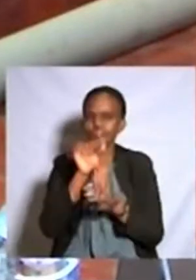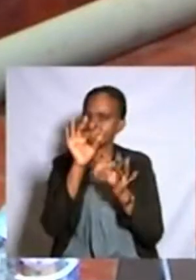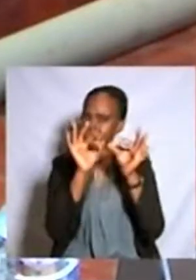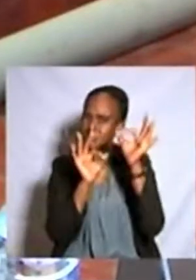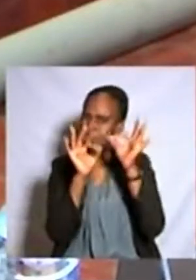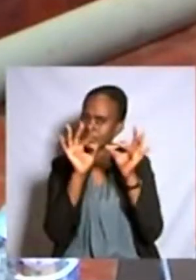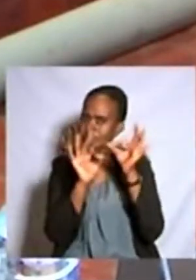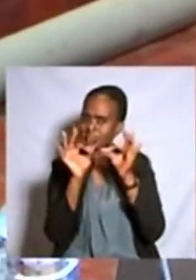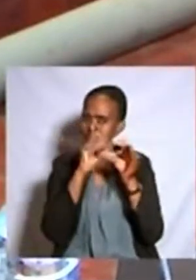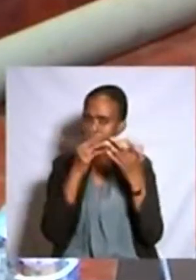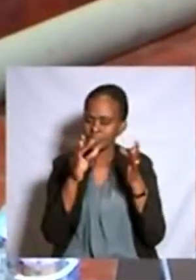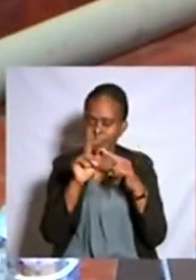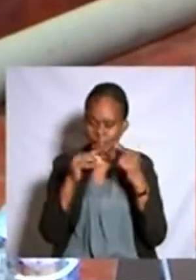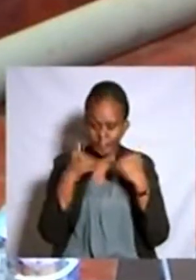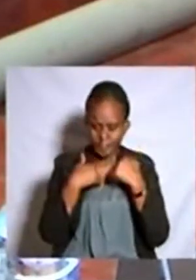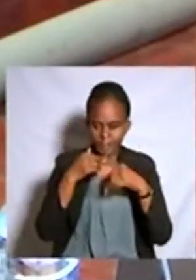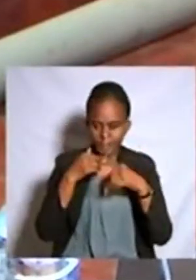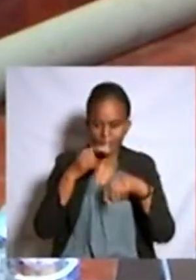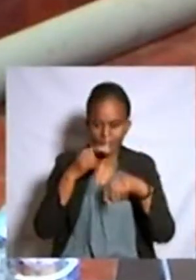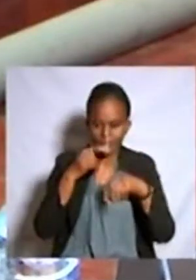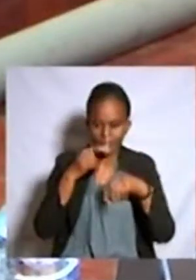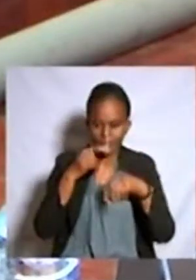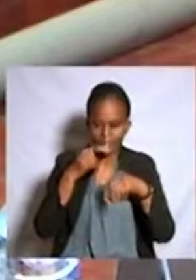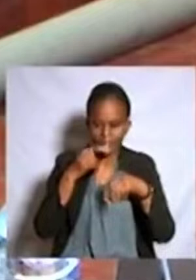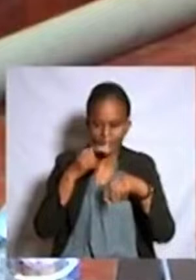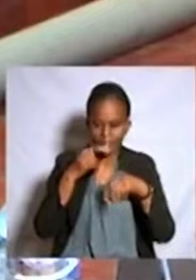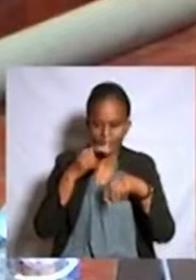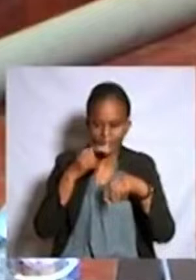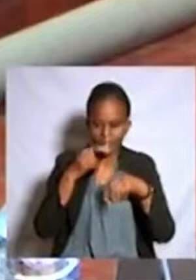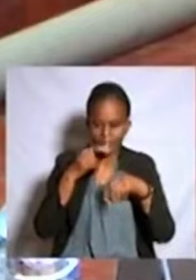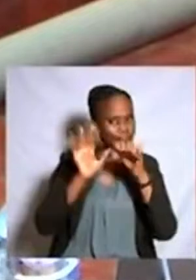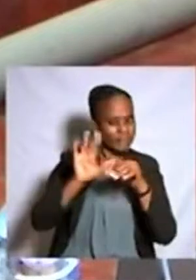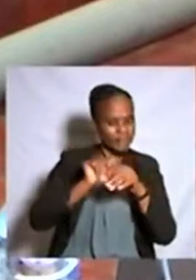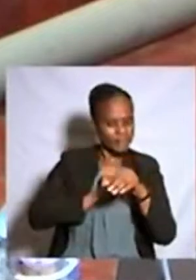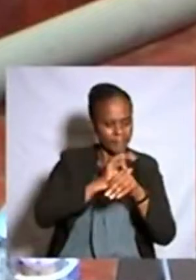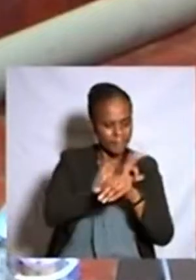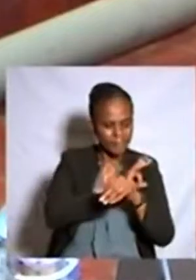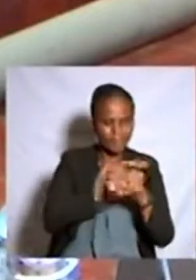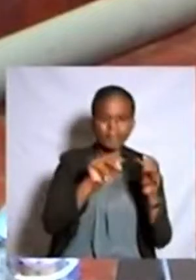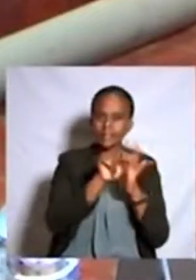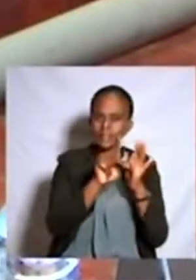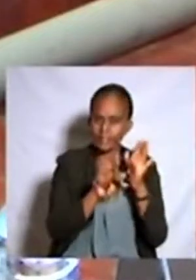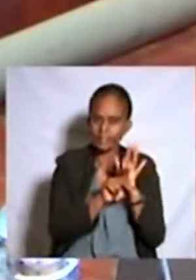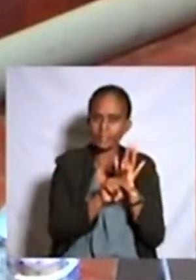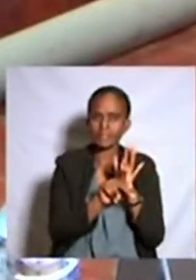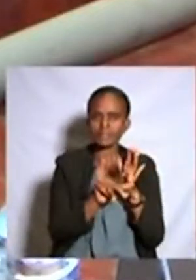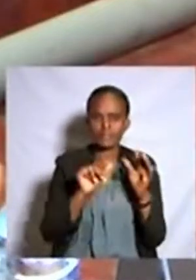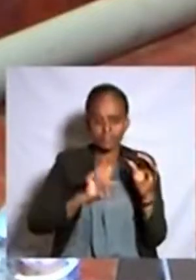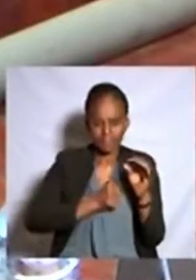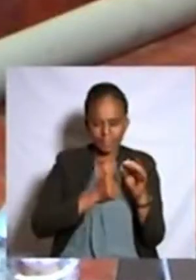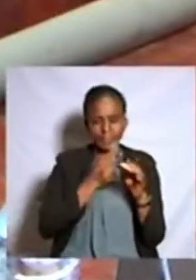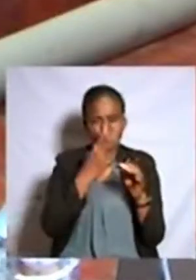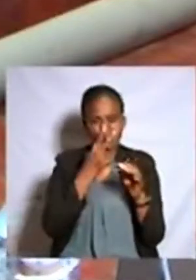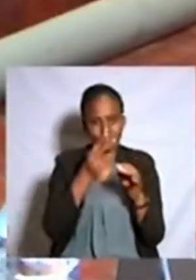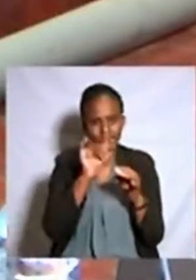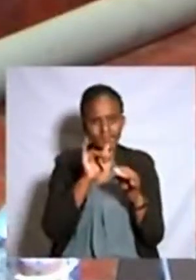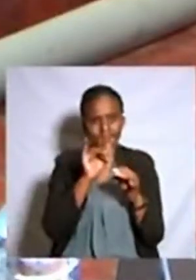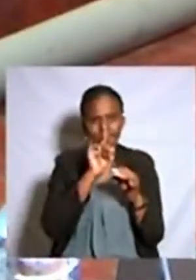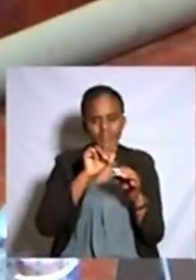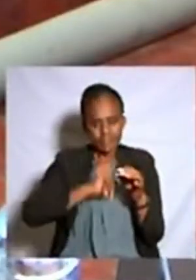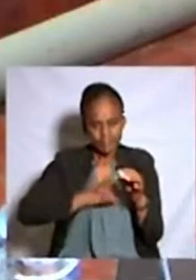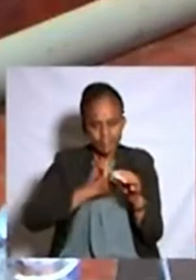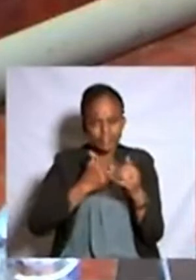adjusted, but there was a time lag in adjusting the staff lending policy. And you will see that